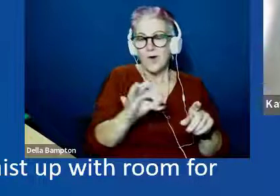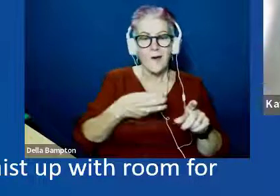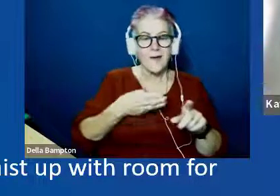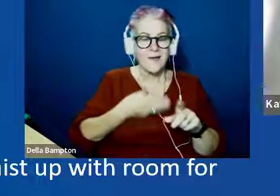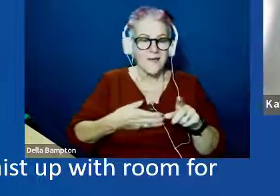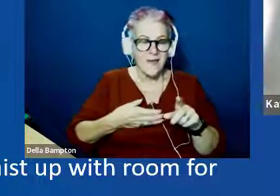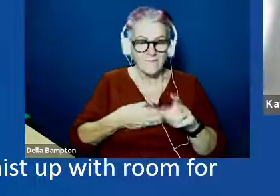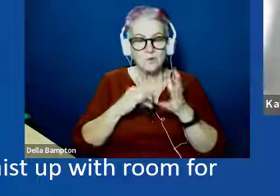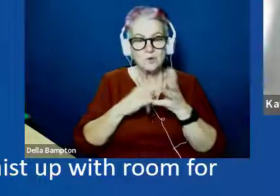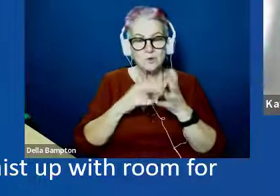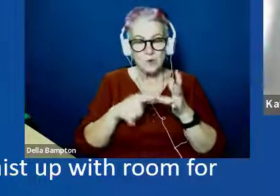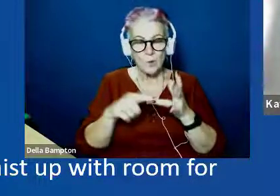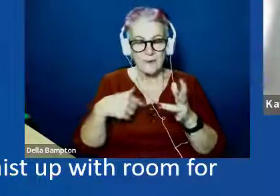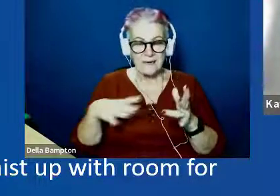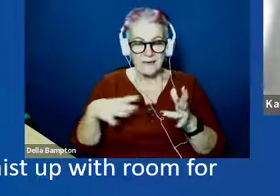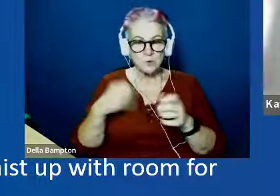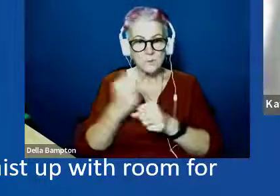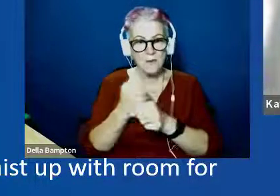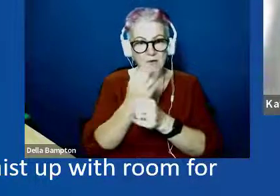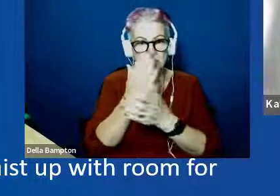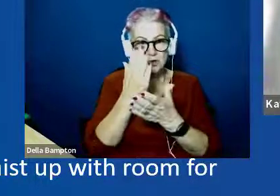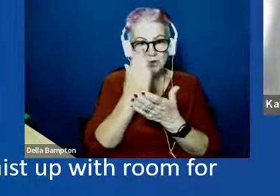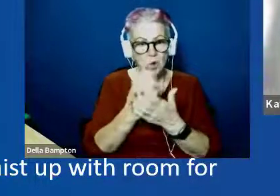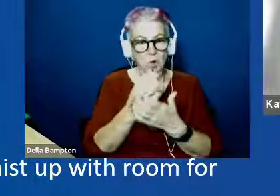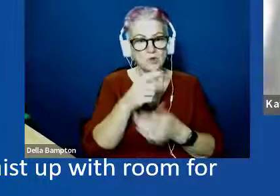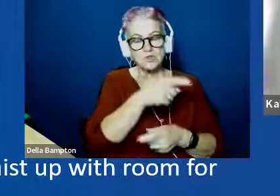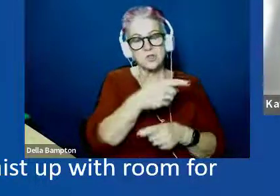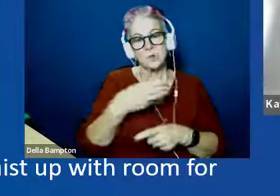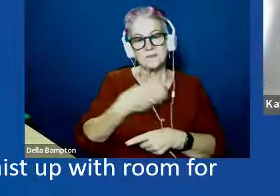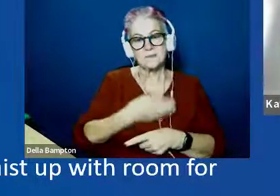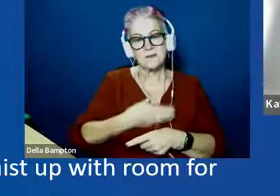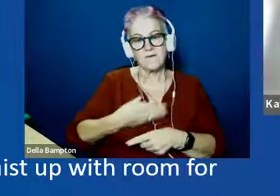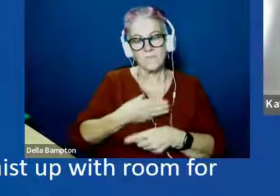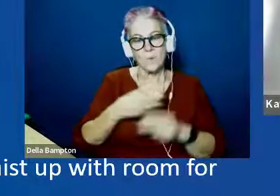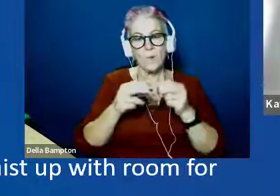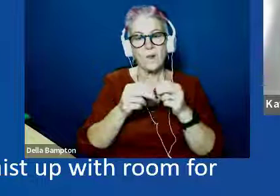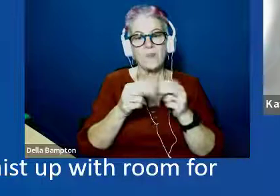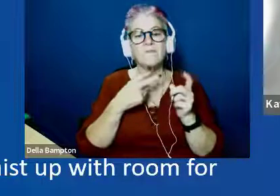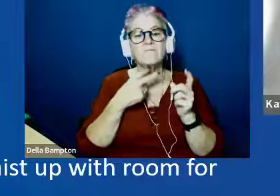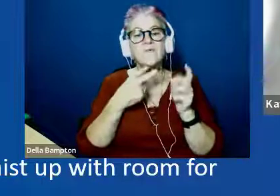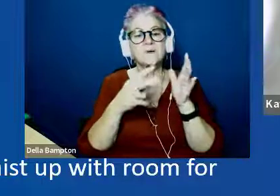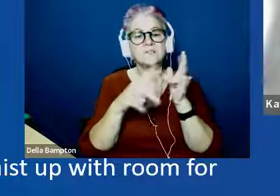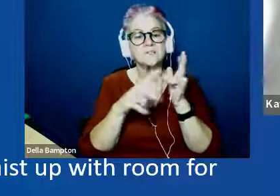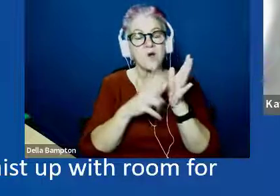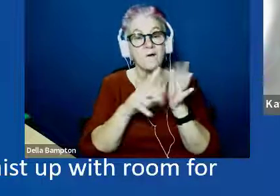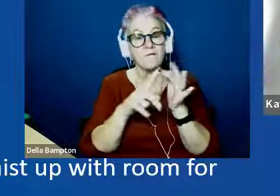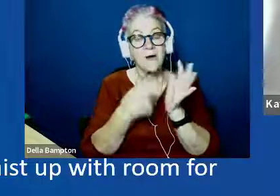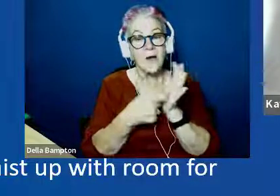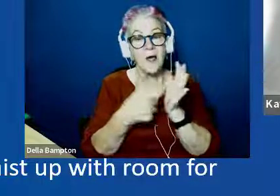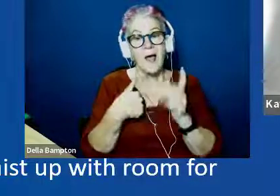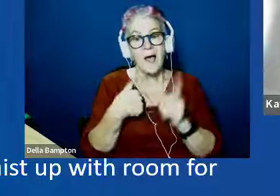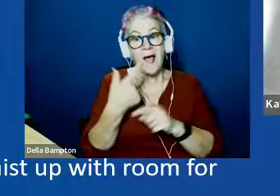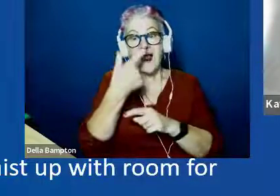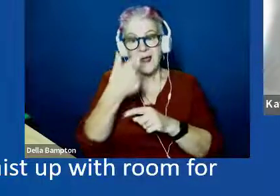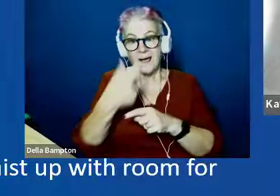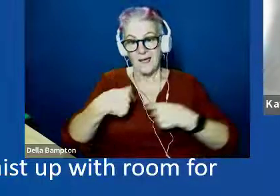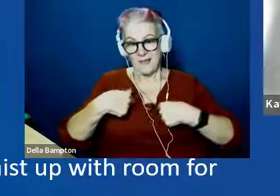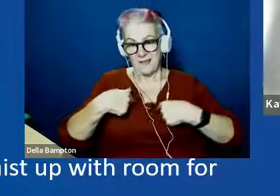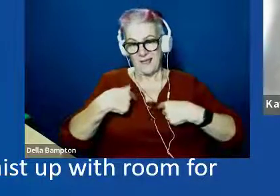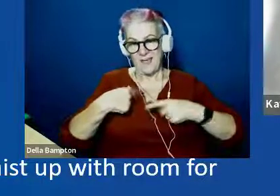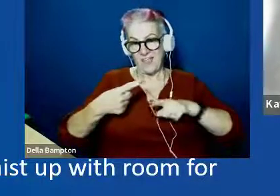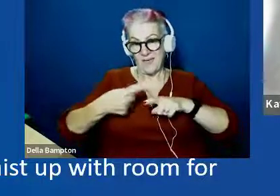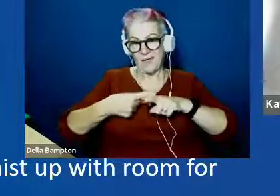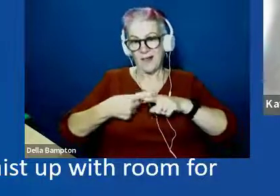So we made sure that she was comfortable with the voiceover. So I was lucky enough to be the voice, the English voice for Kate on